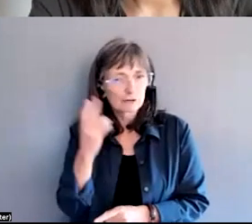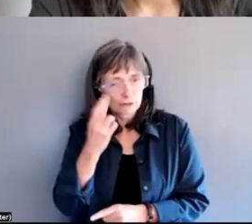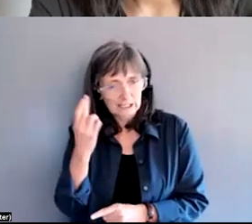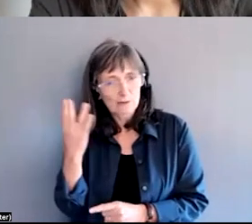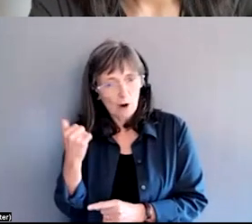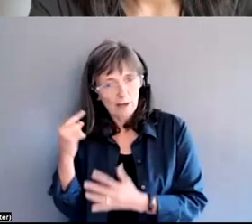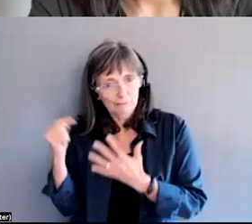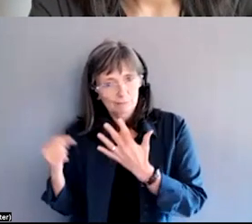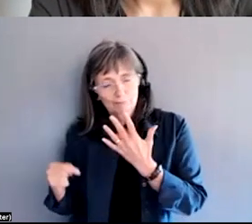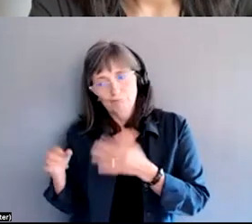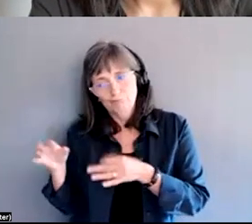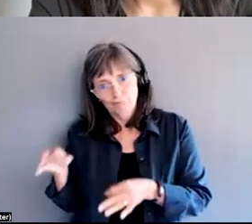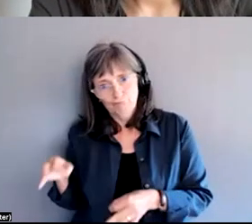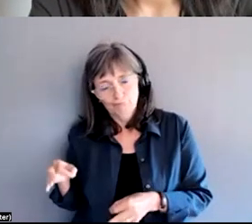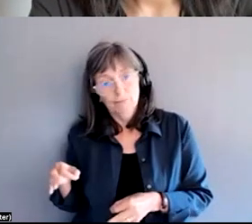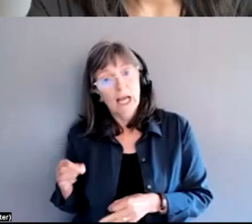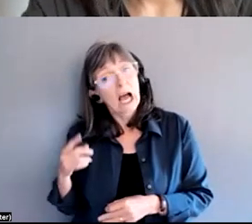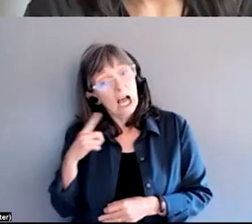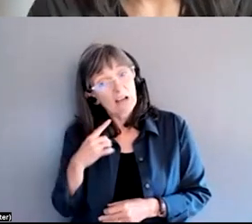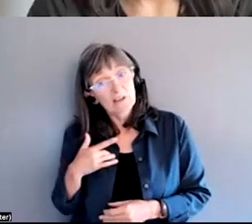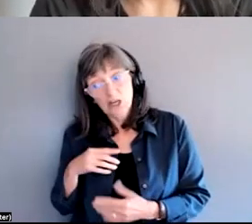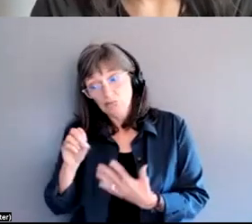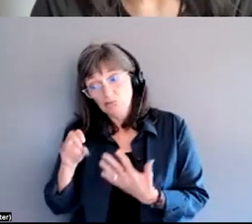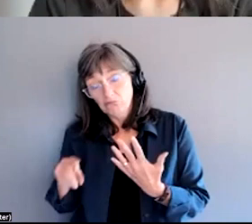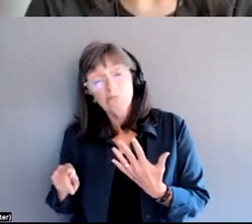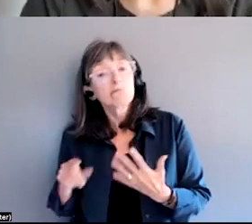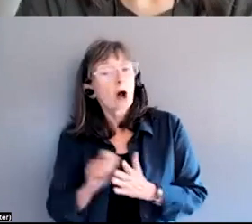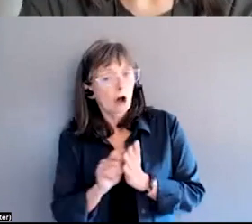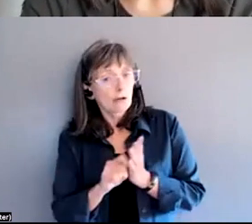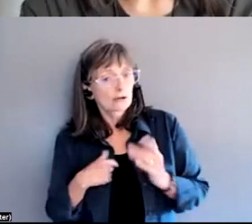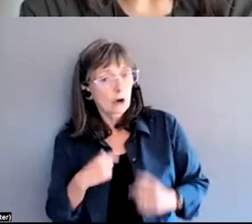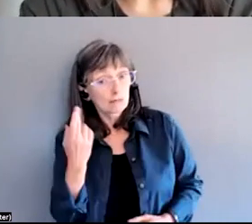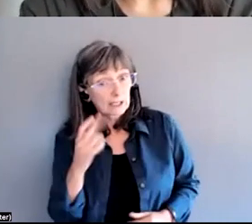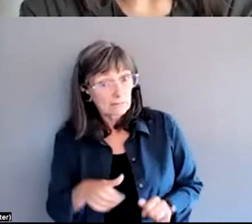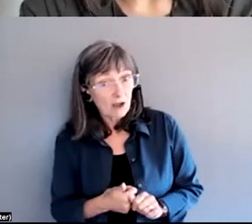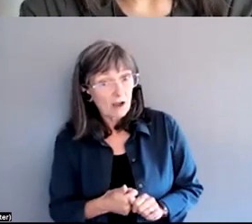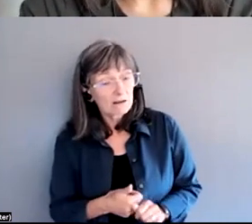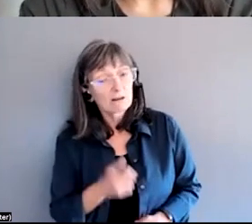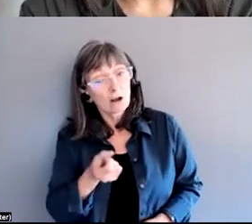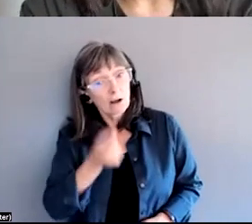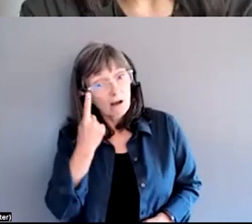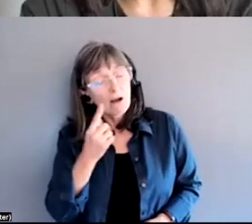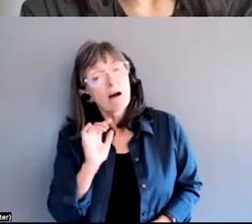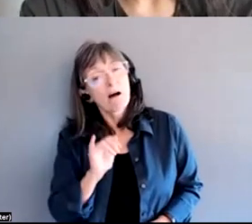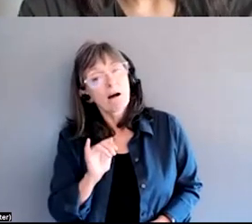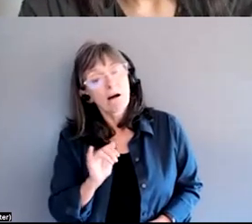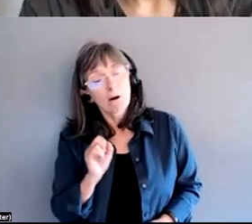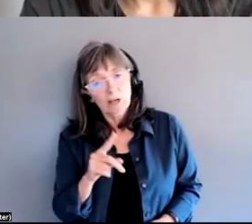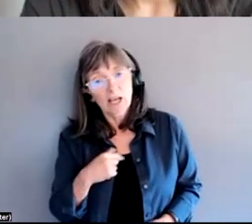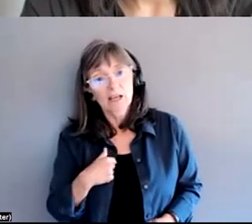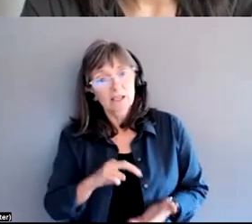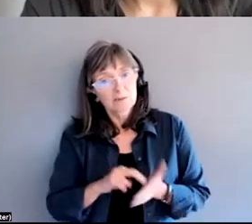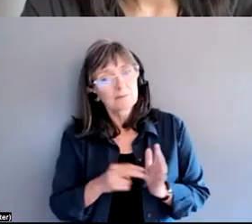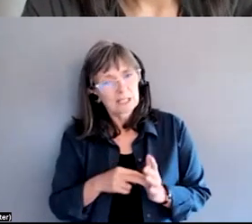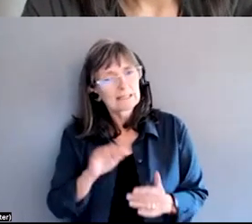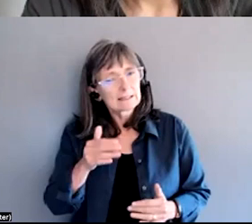that authors tend to really come around from that standpoint with that rationale, because they see that you've kind of